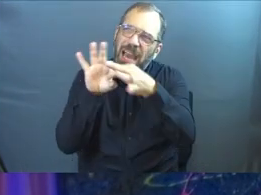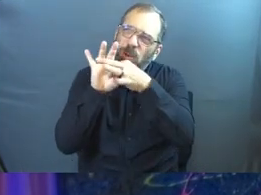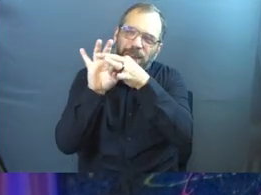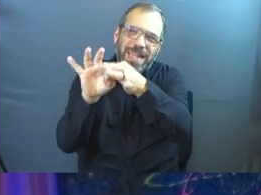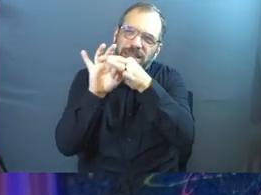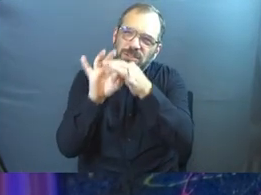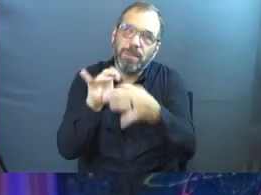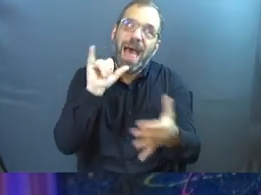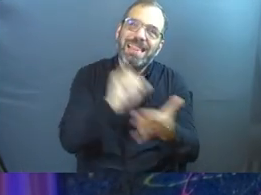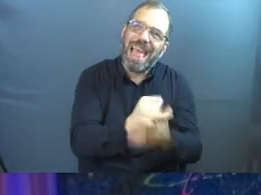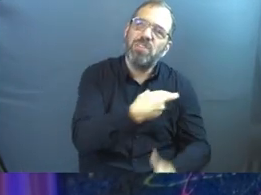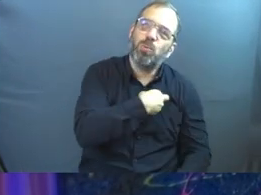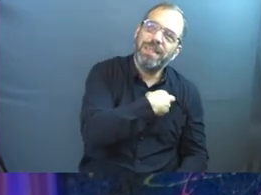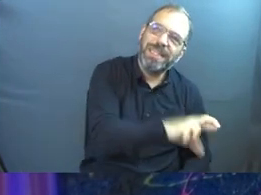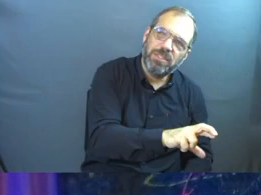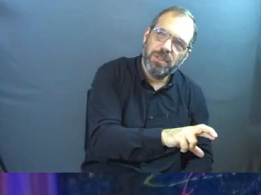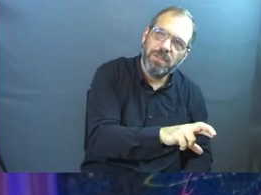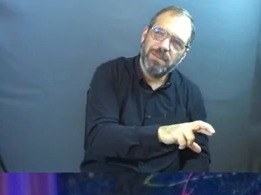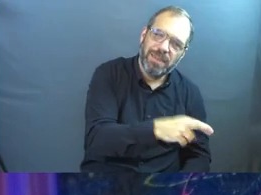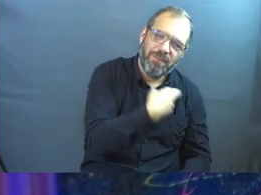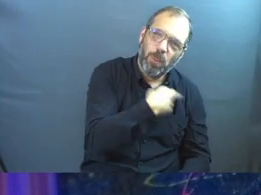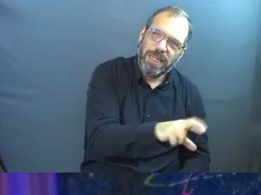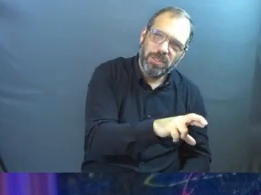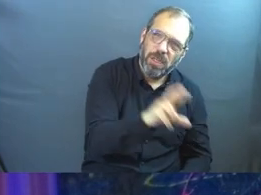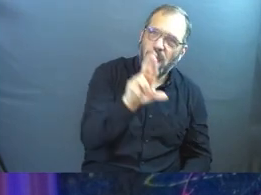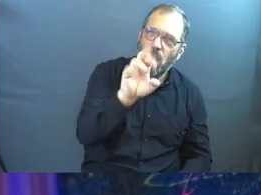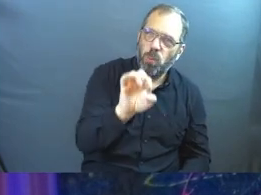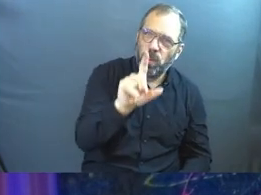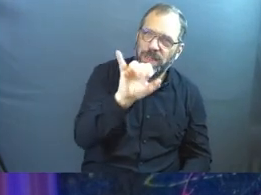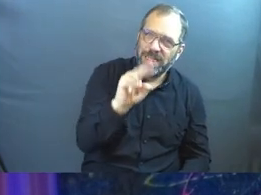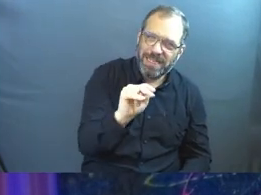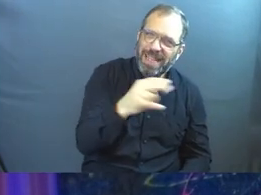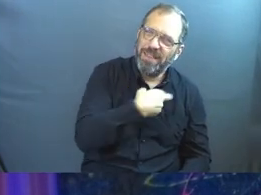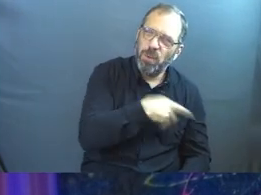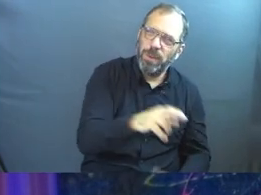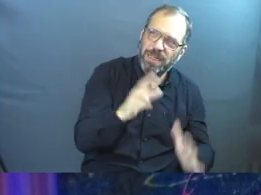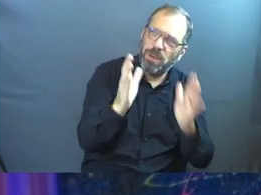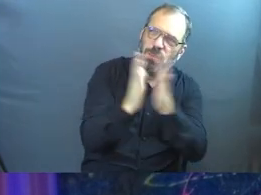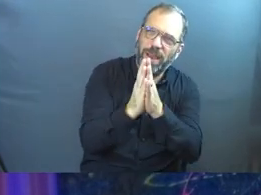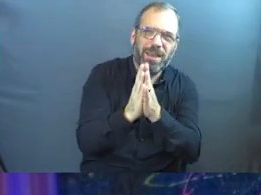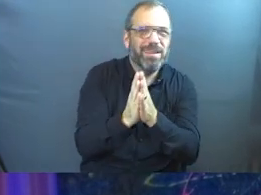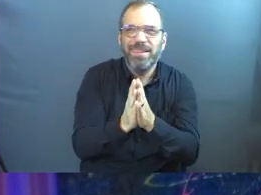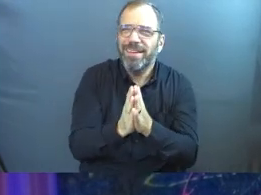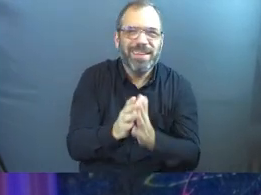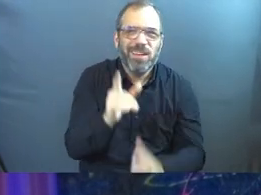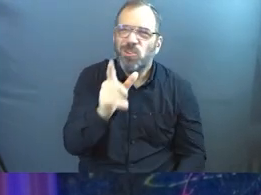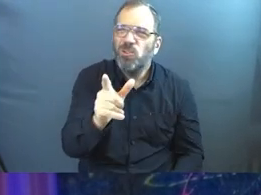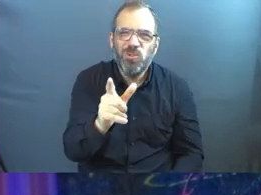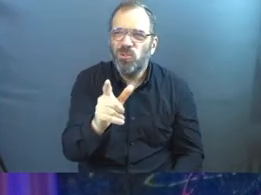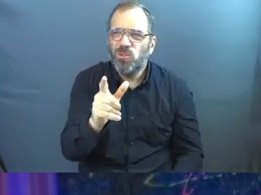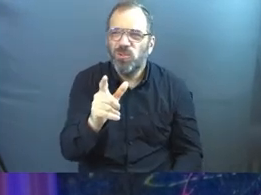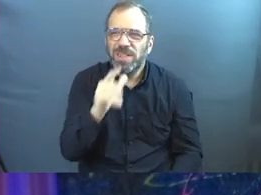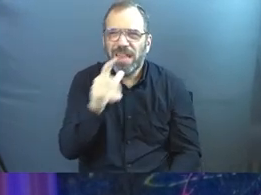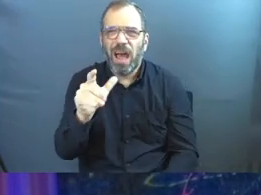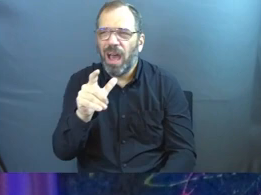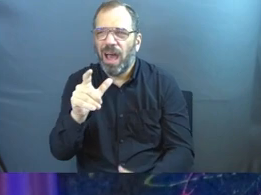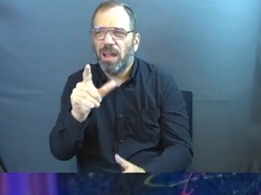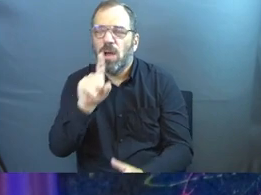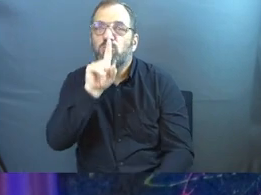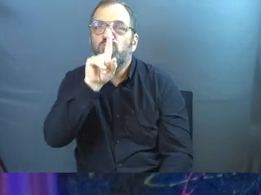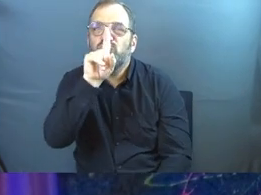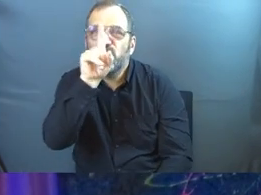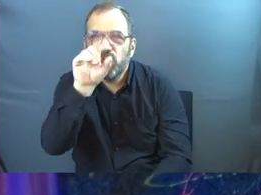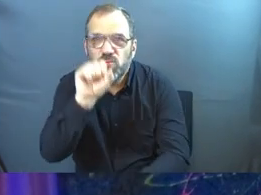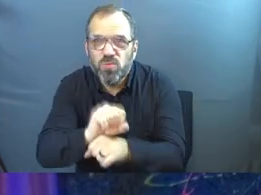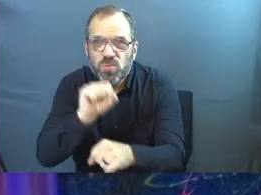relationship. If you're in a religious place with your prayer life with God, you are not going to a place of authentic